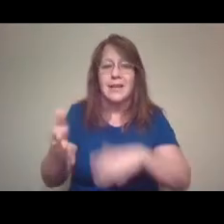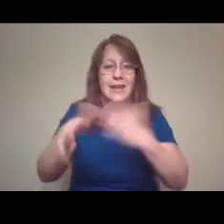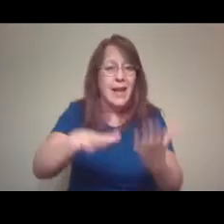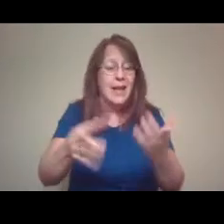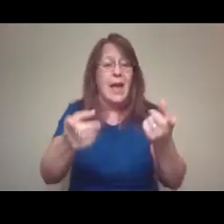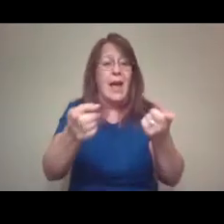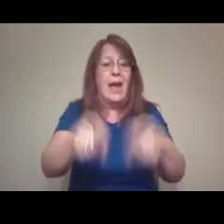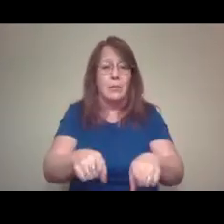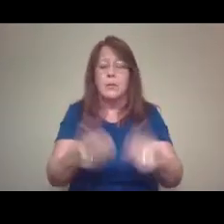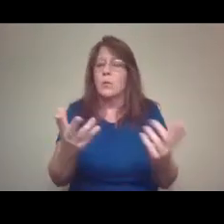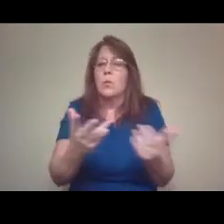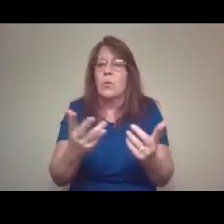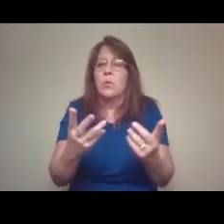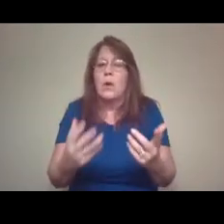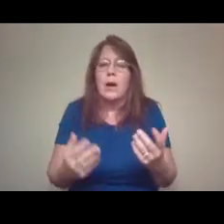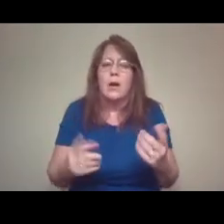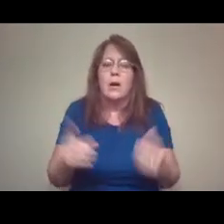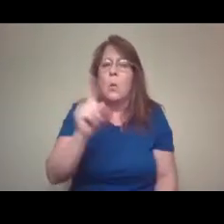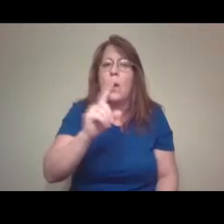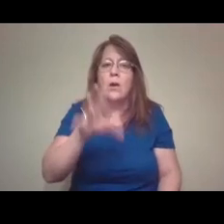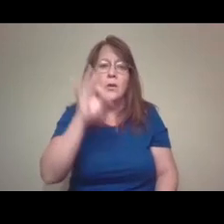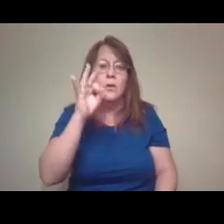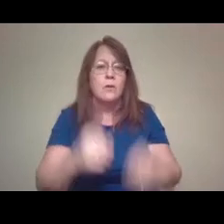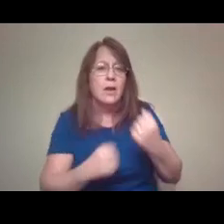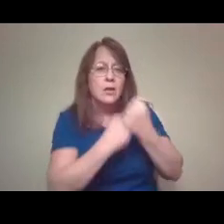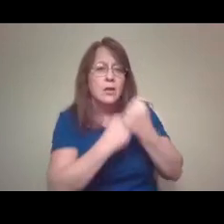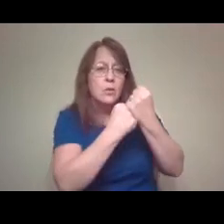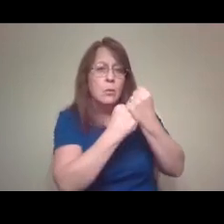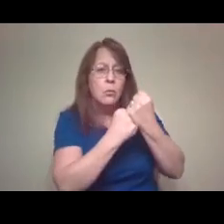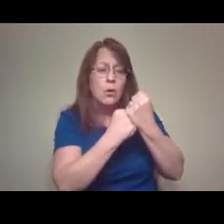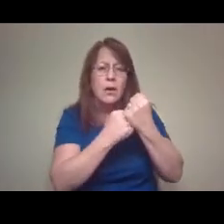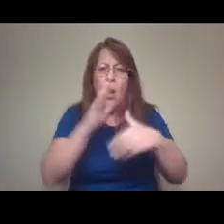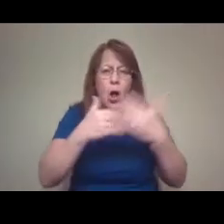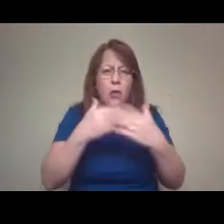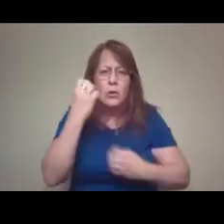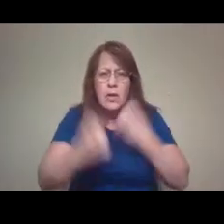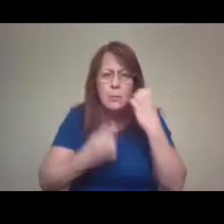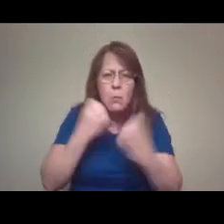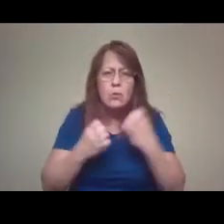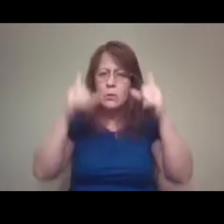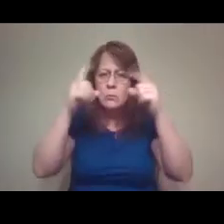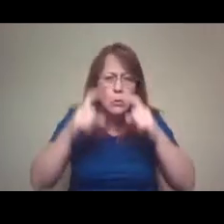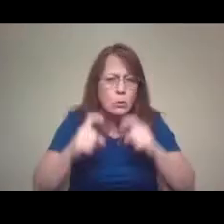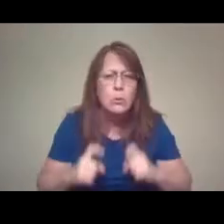supports in place to help people navigate really complicated emotions? Next slide.